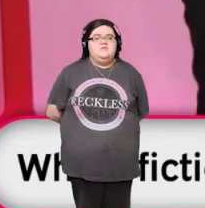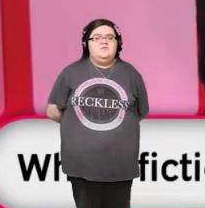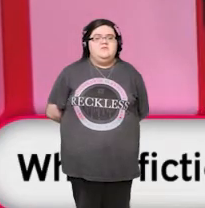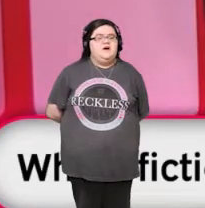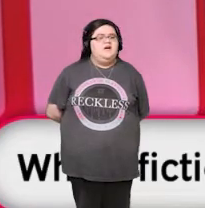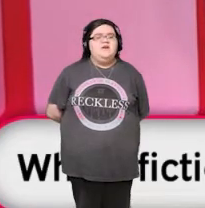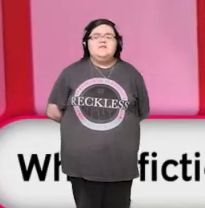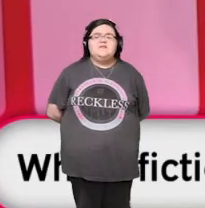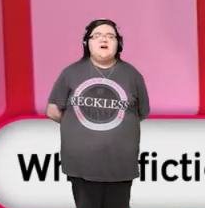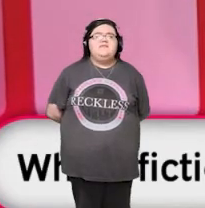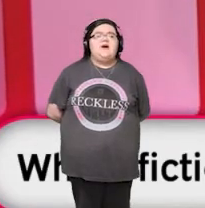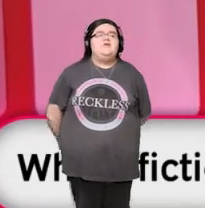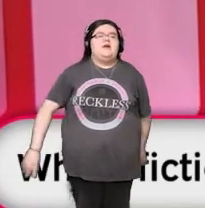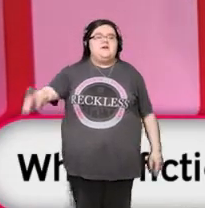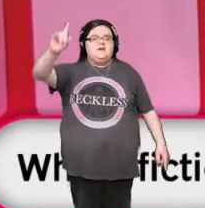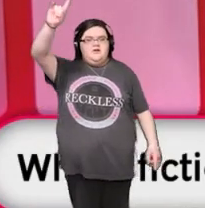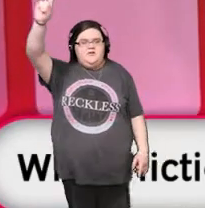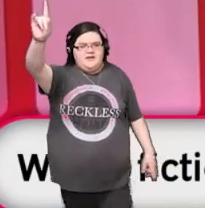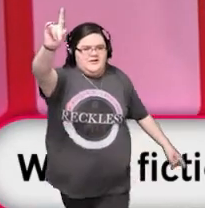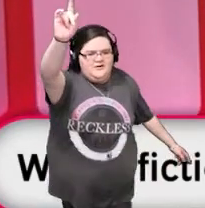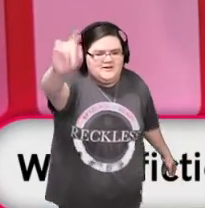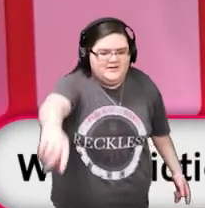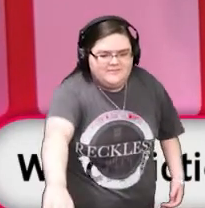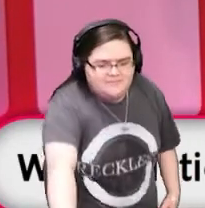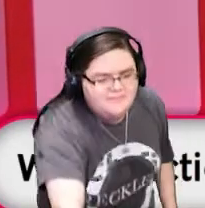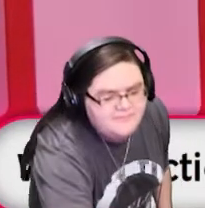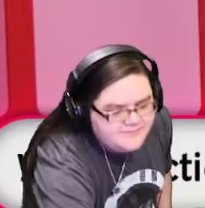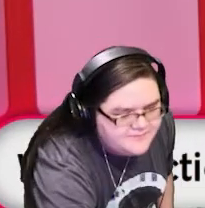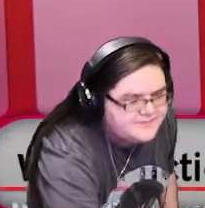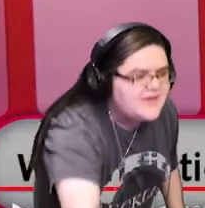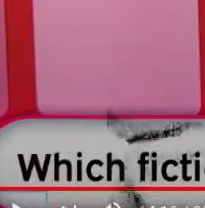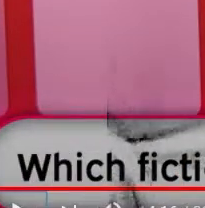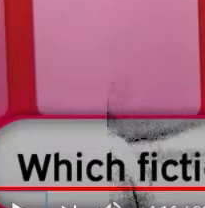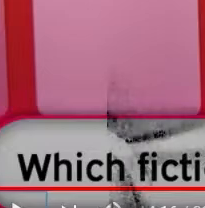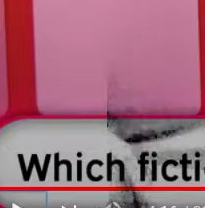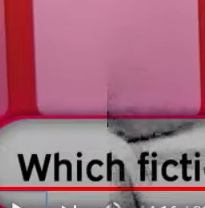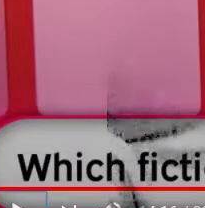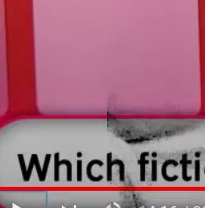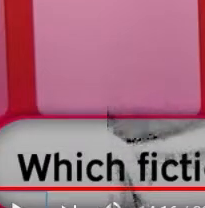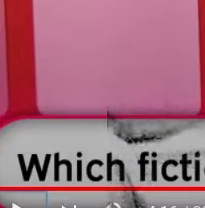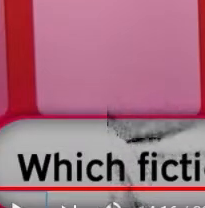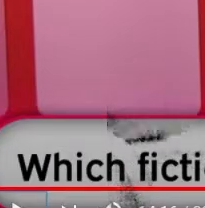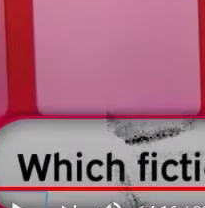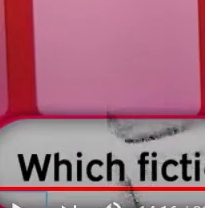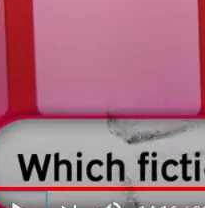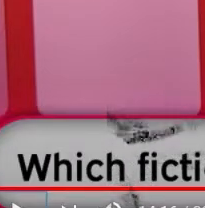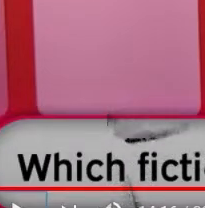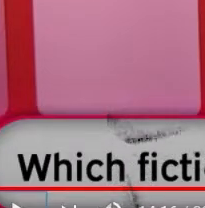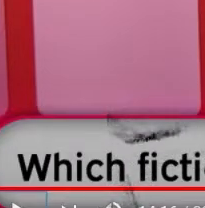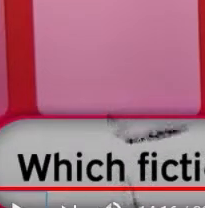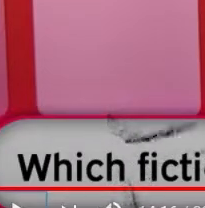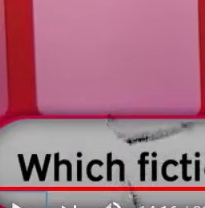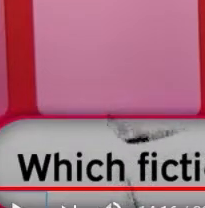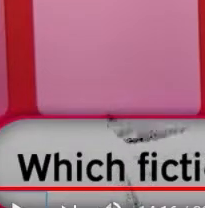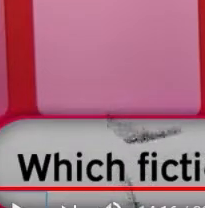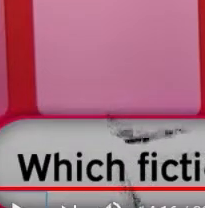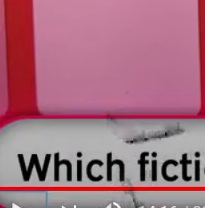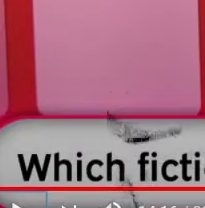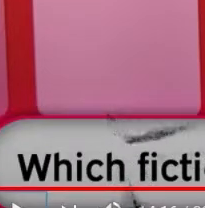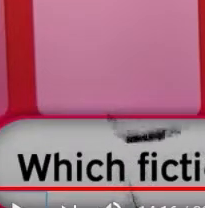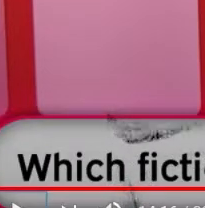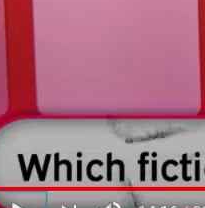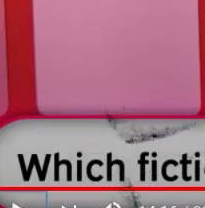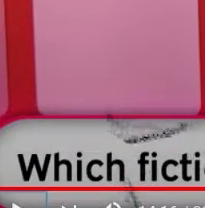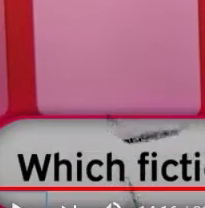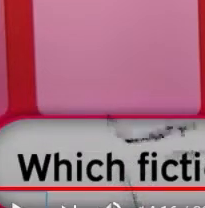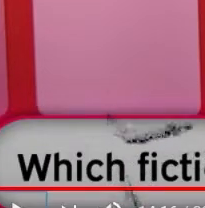can fuck be fuck cool up. When he's like I haven't, I'm, okay. Yeah. Okay, hold on. I didn't know, okay, so I'm only an episode, so I've only seen